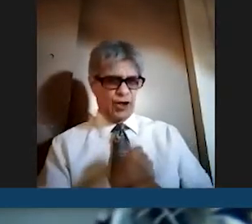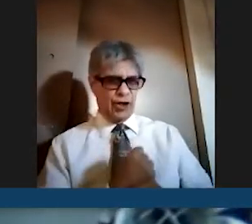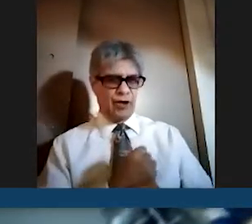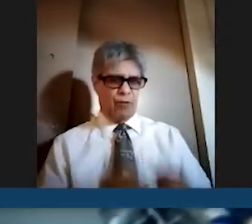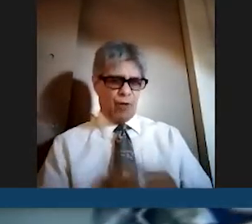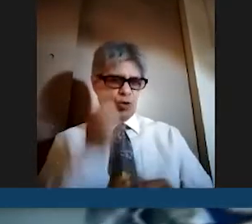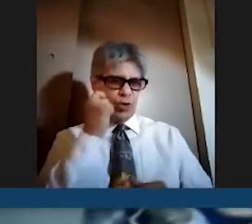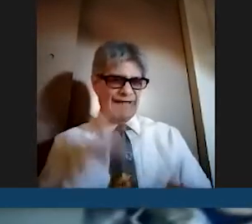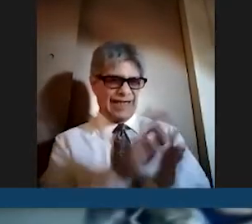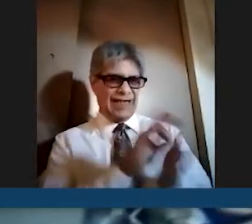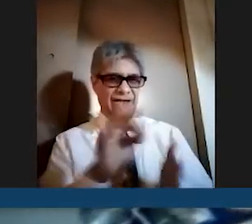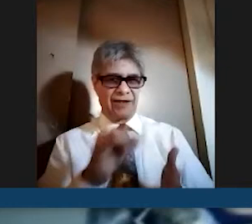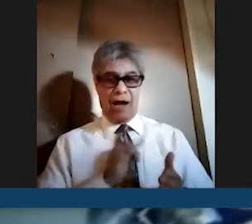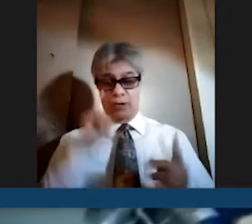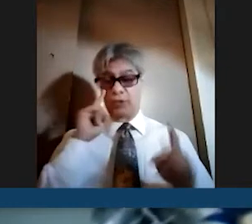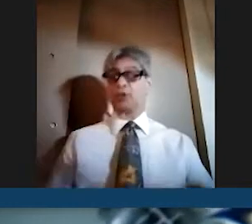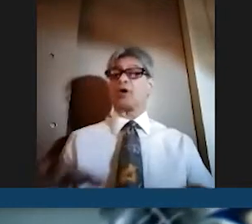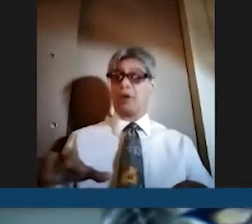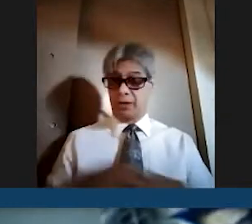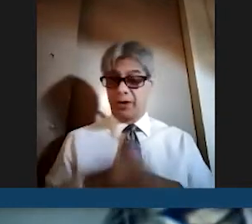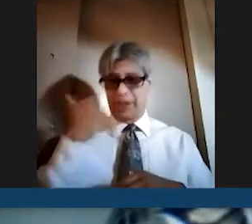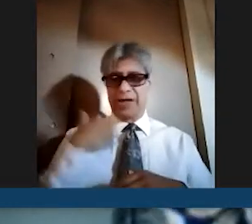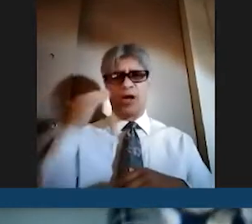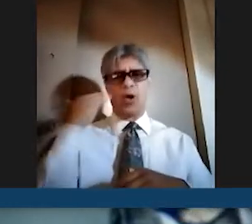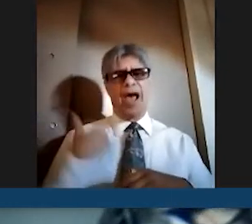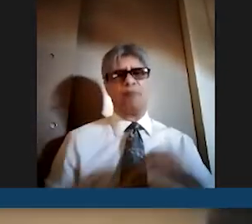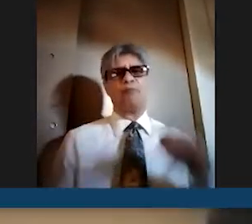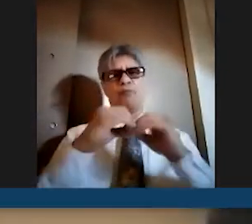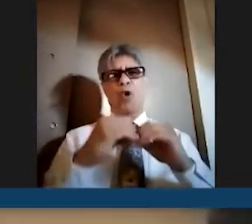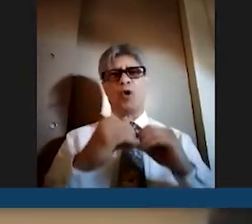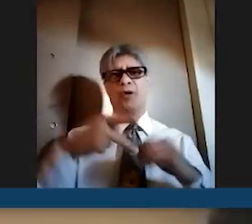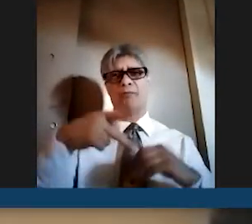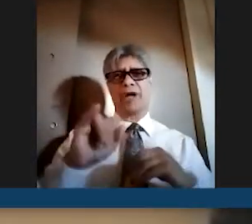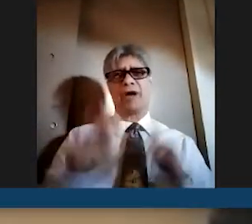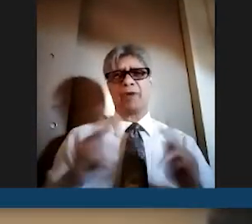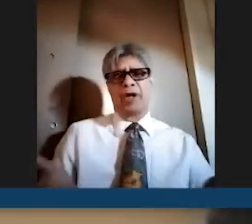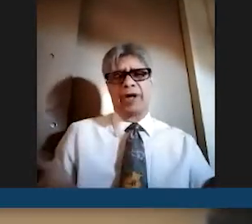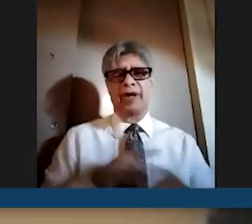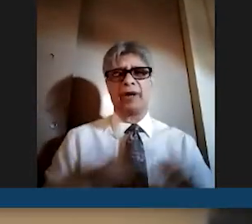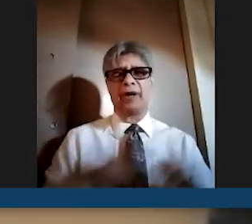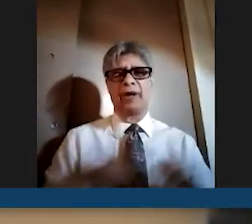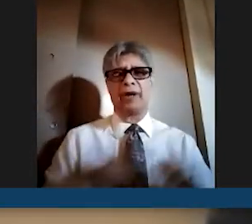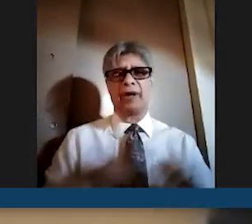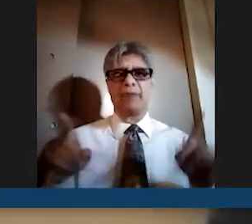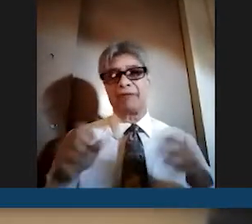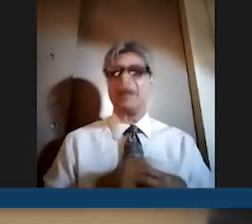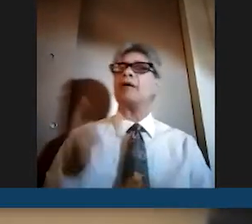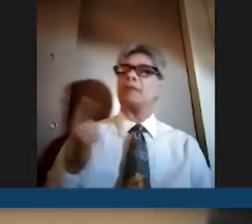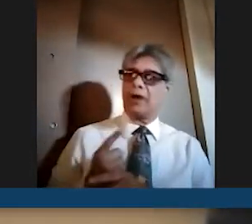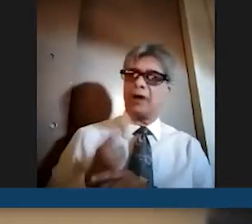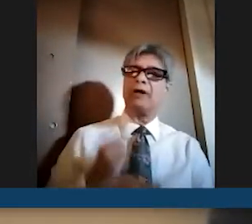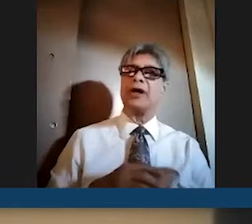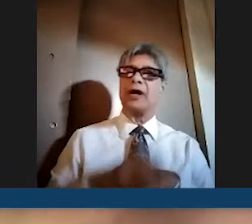I was pretty shocked, because I knew there was definitely more Pacific Islanders here Right. that I had. So yeah. Yeah, absolutely.